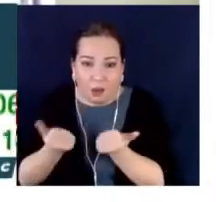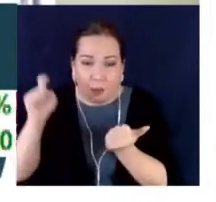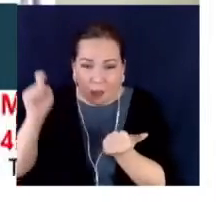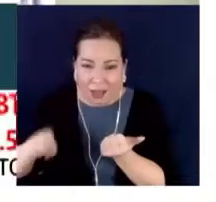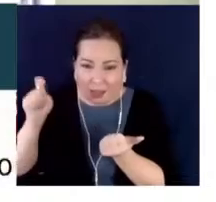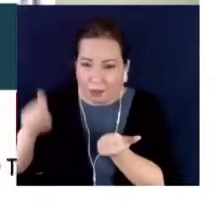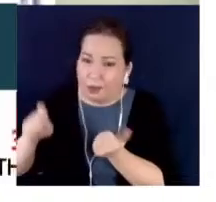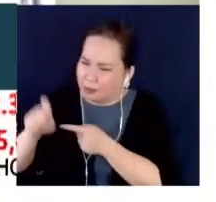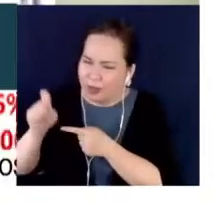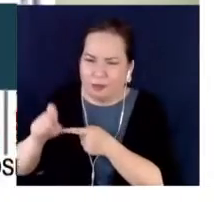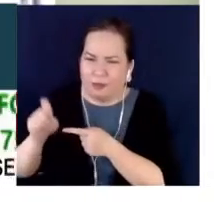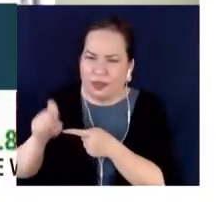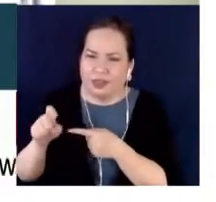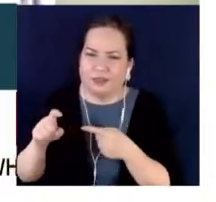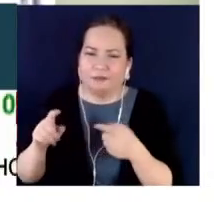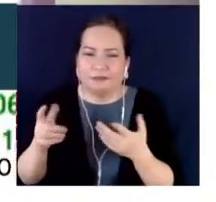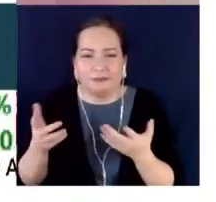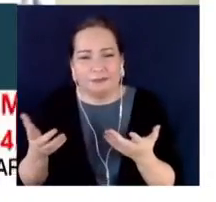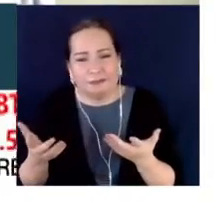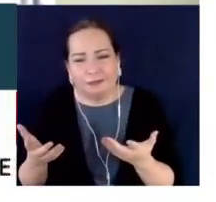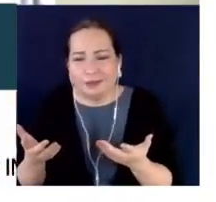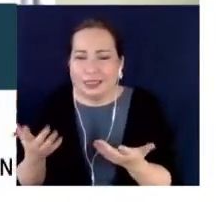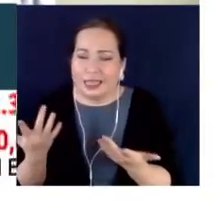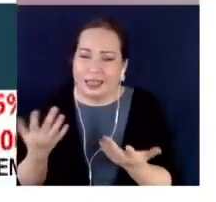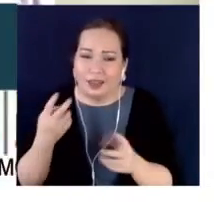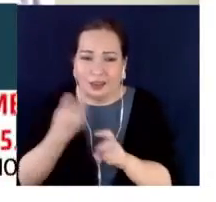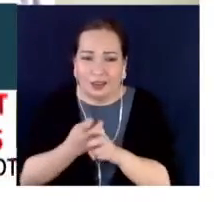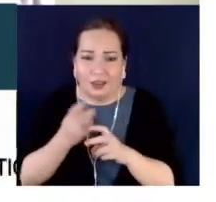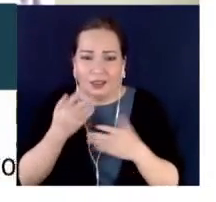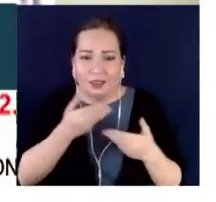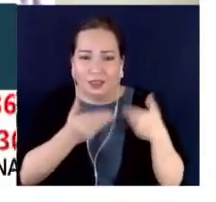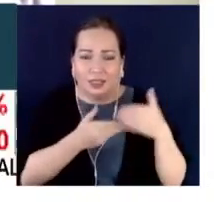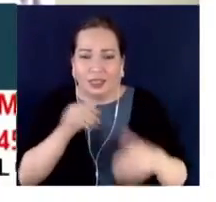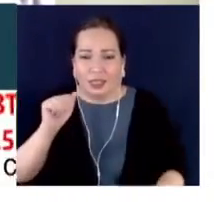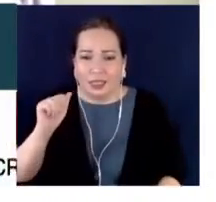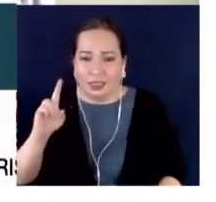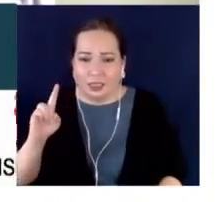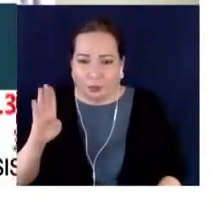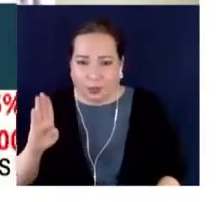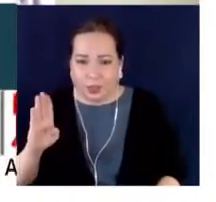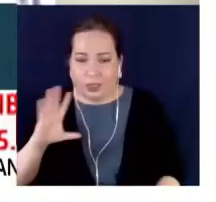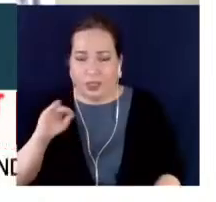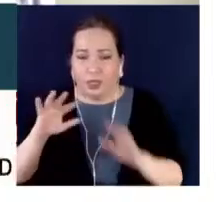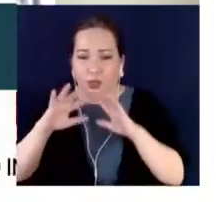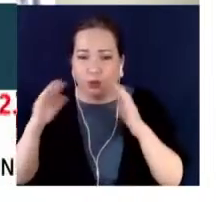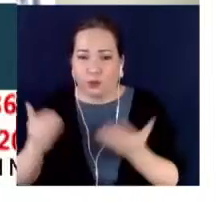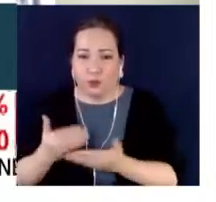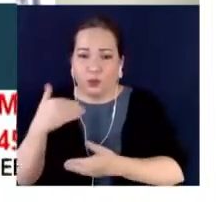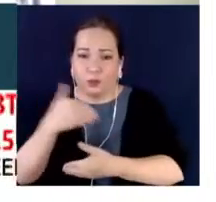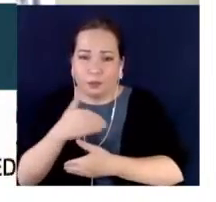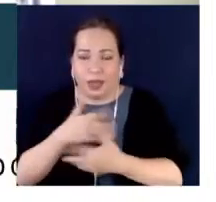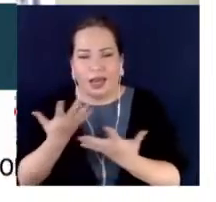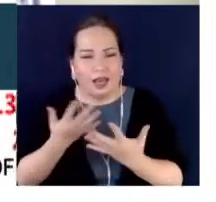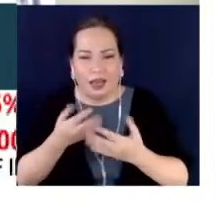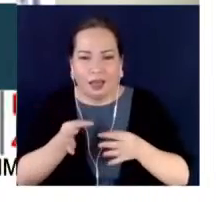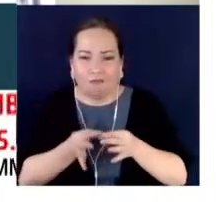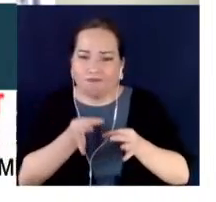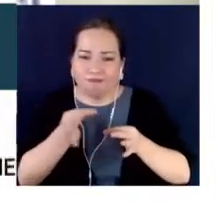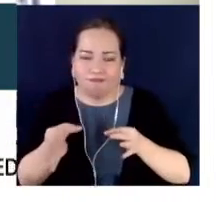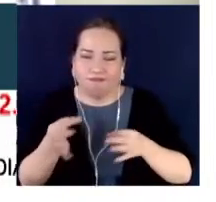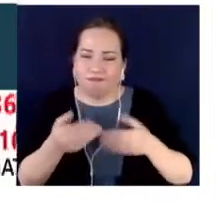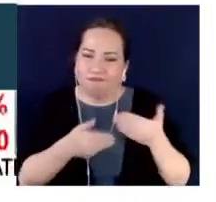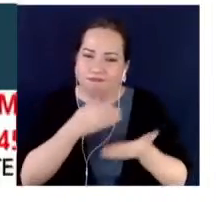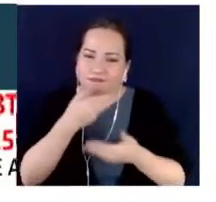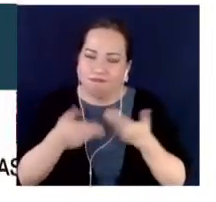have just bought more, but the ADB and World Bank financing took a bit of time. Mm. But how will